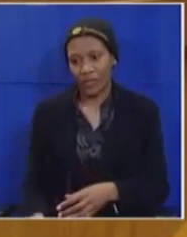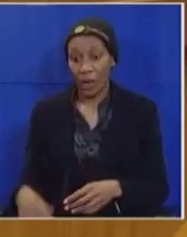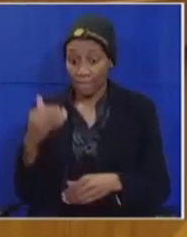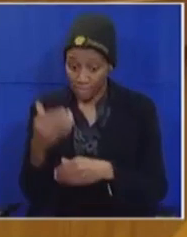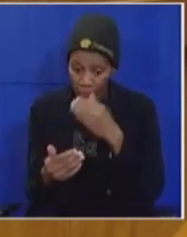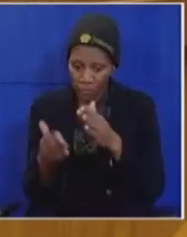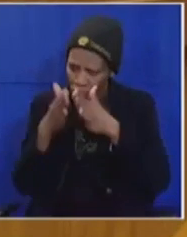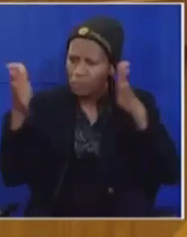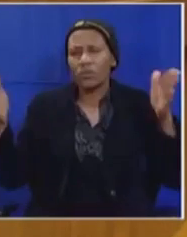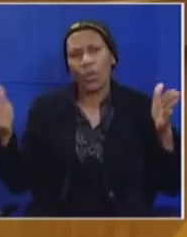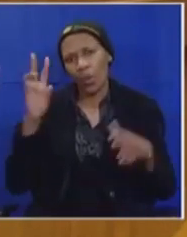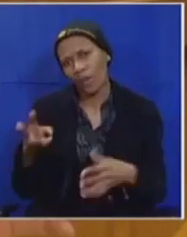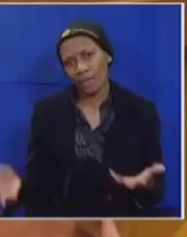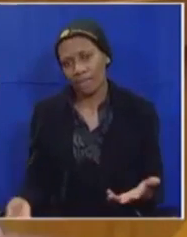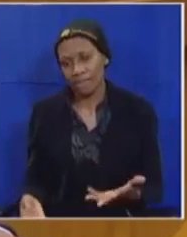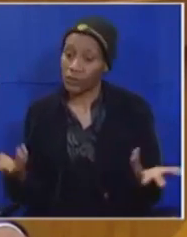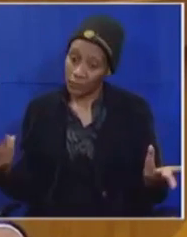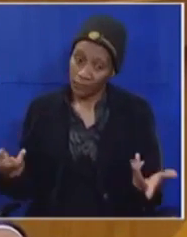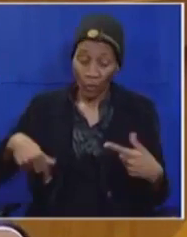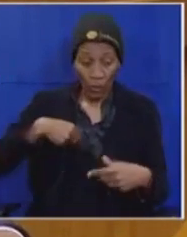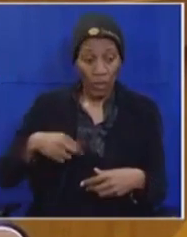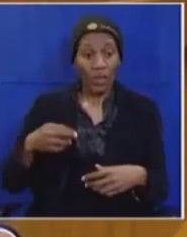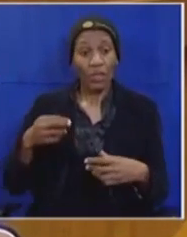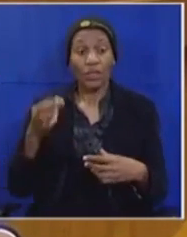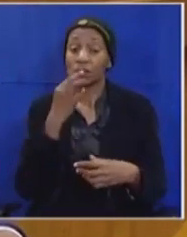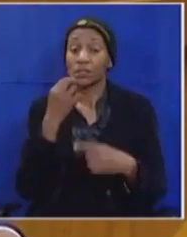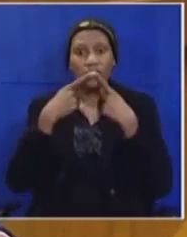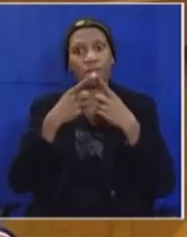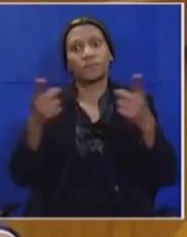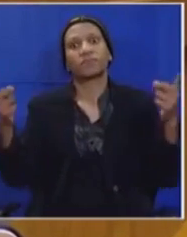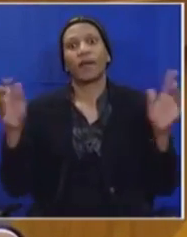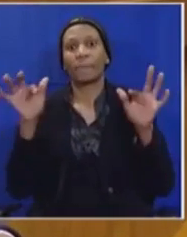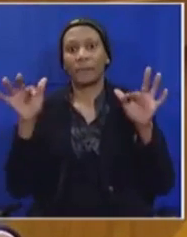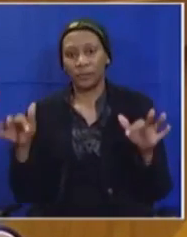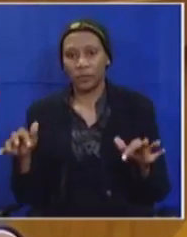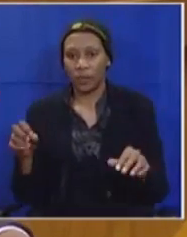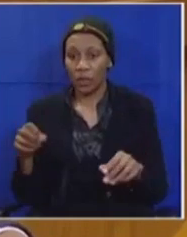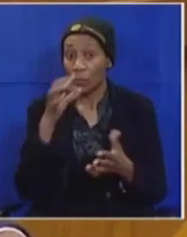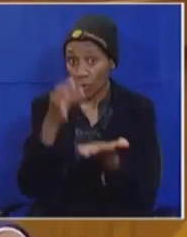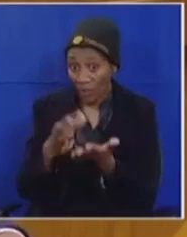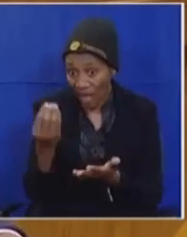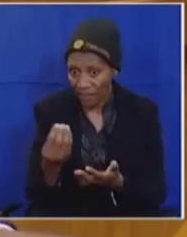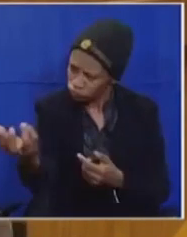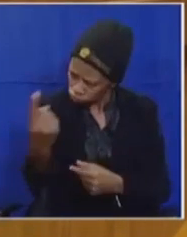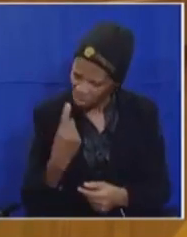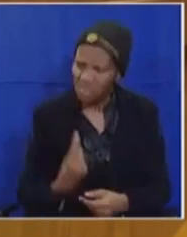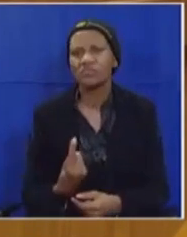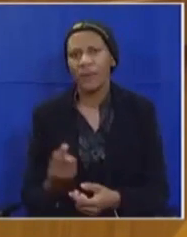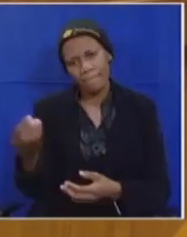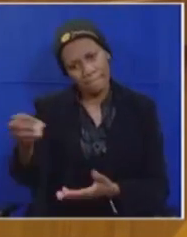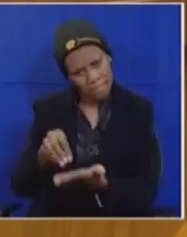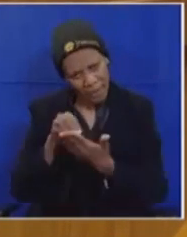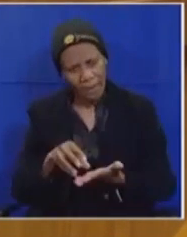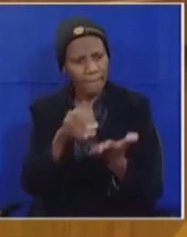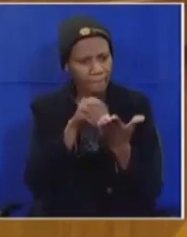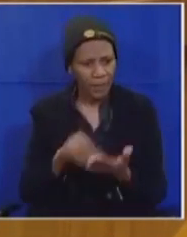possible. And in fact, what we have said to the rest of our people is that come forward with your proposals. Many